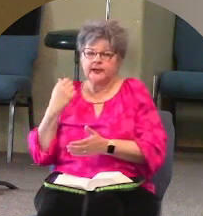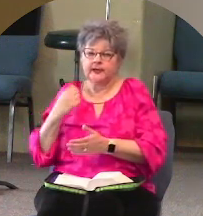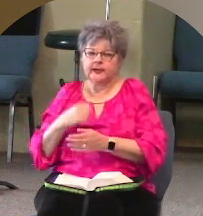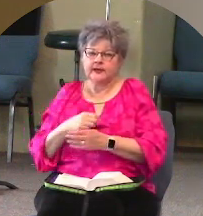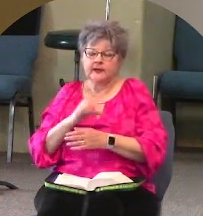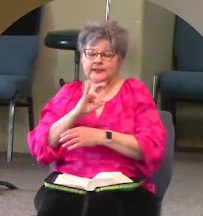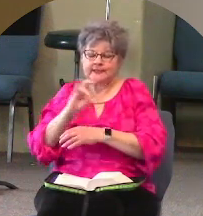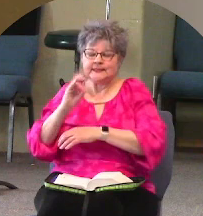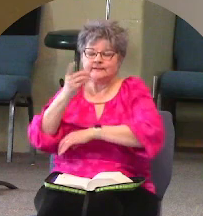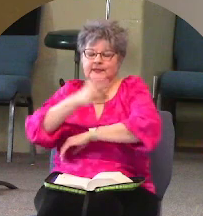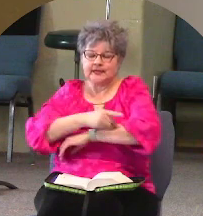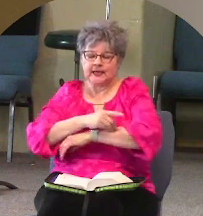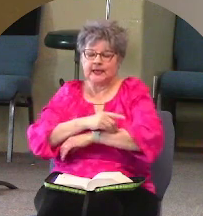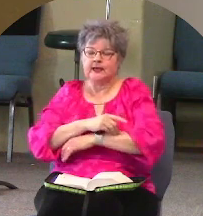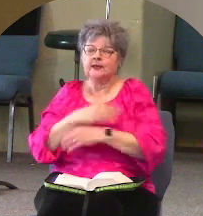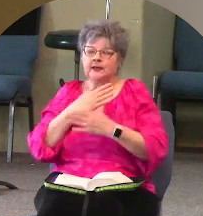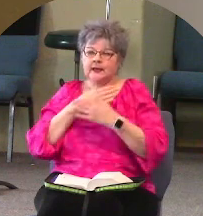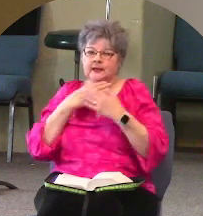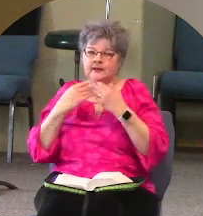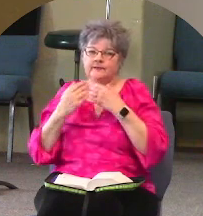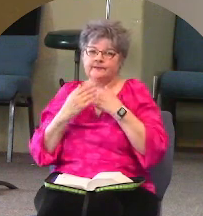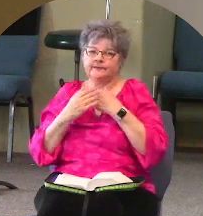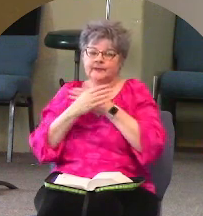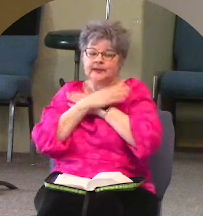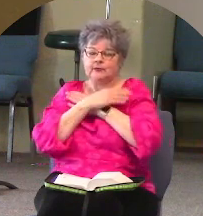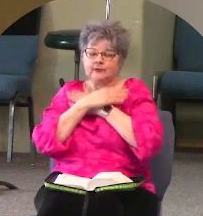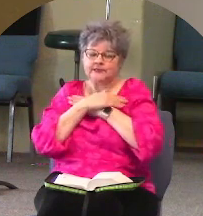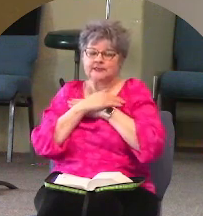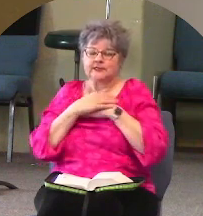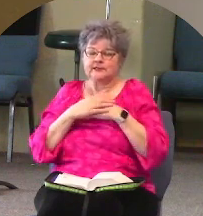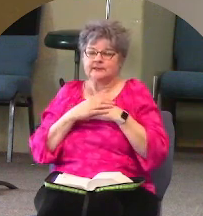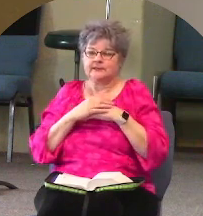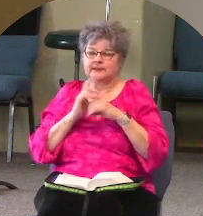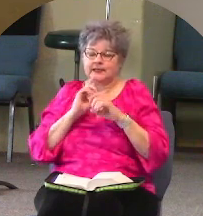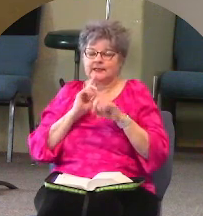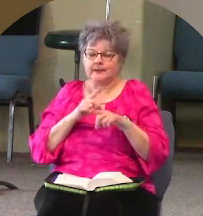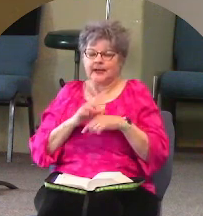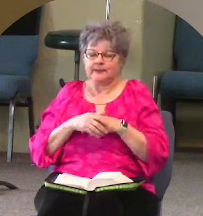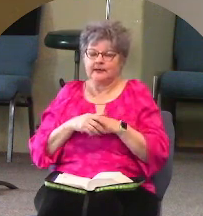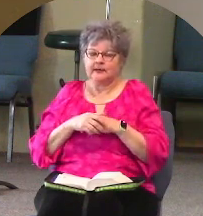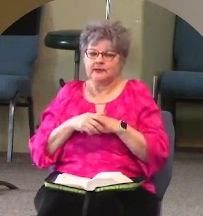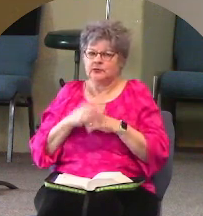rested according to the commandment. So why spices and perfume?